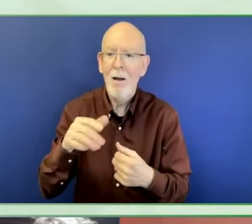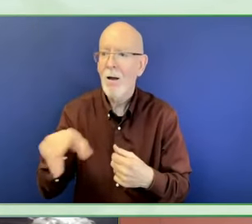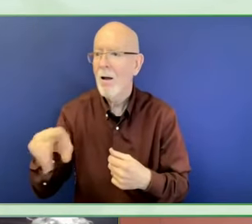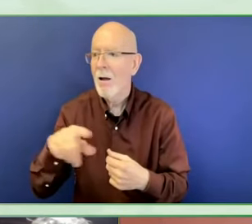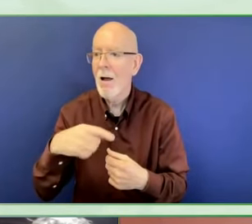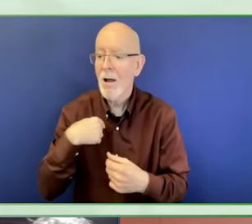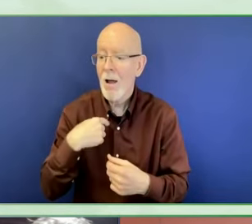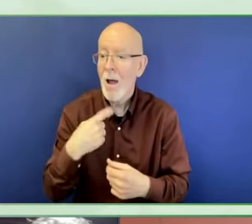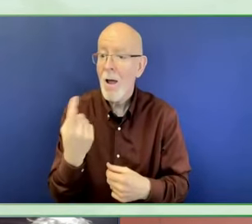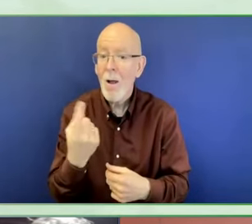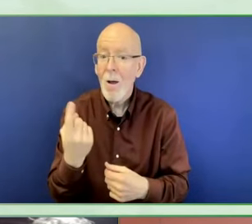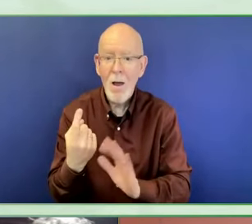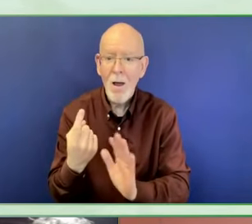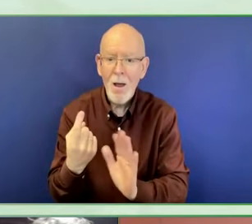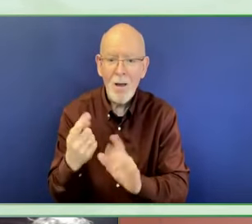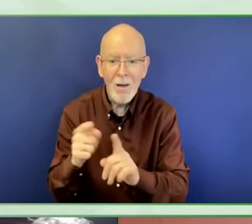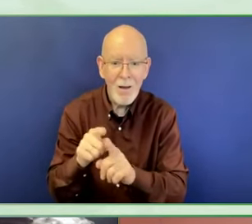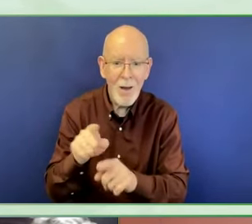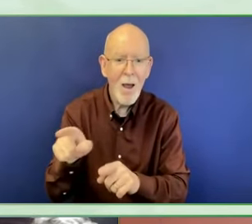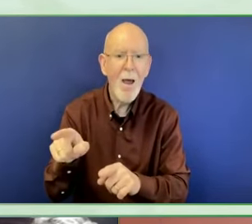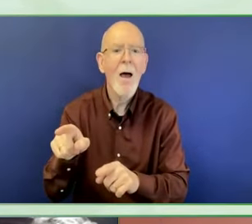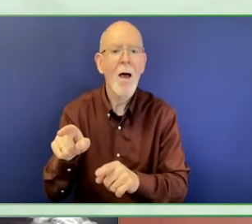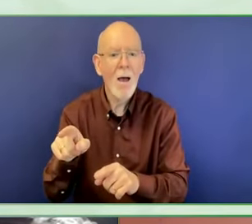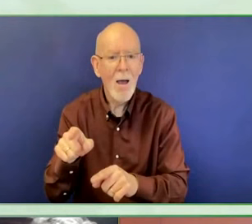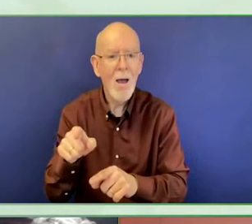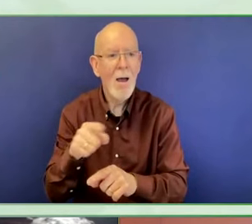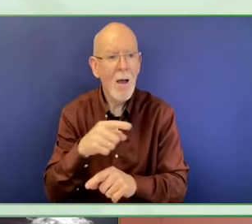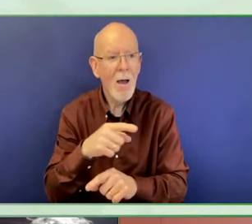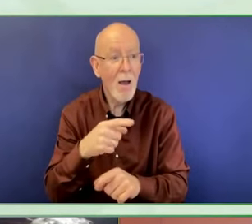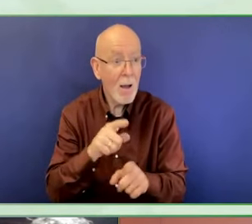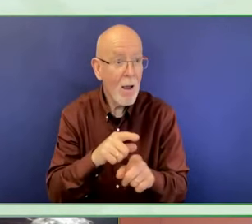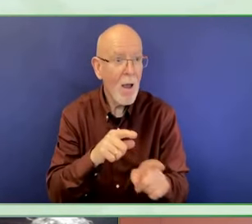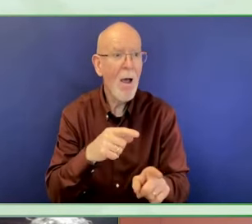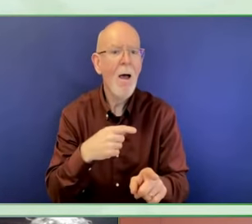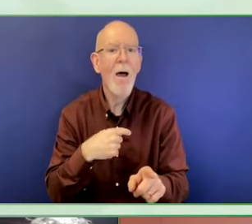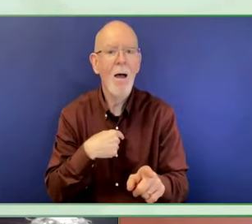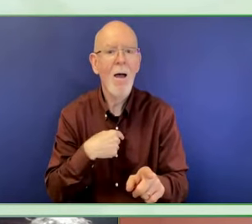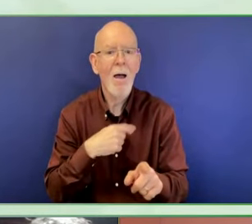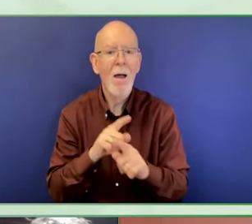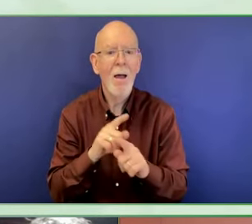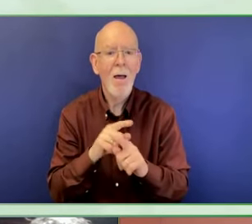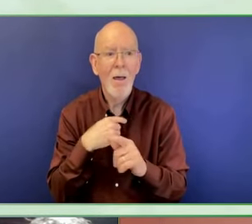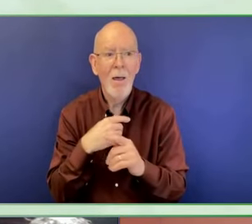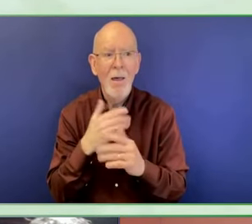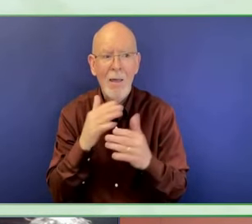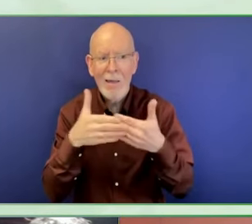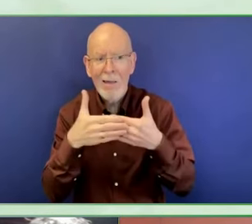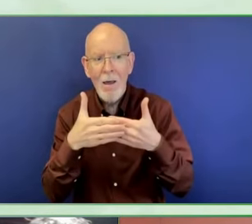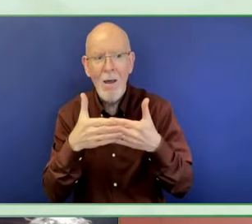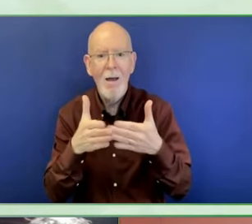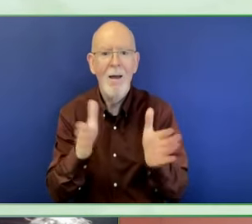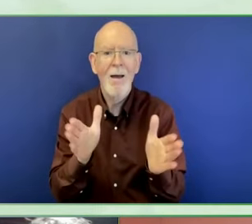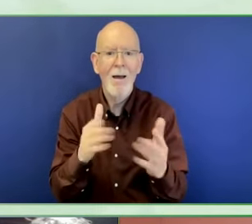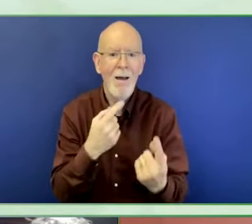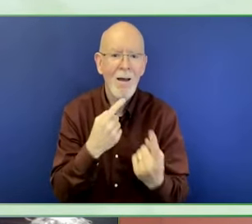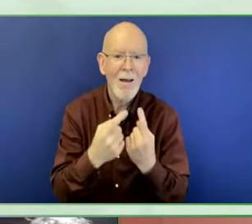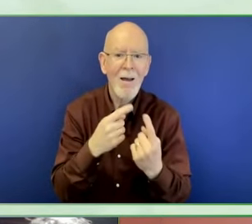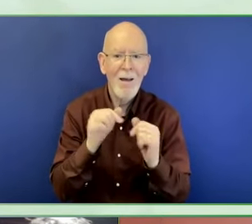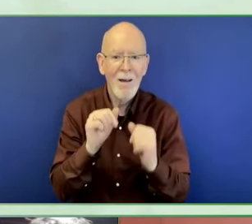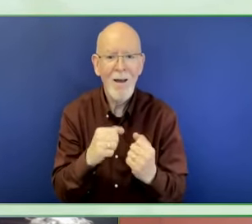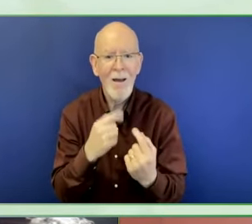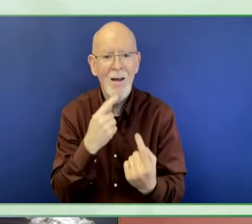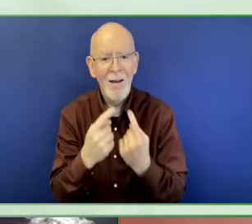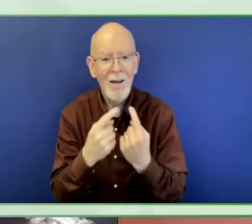about. Thank you. Thank you. Does anyone in the audience have a